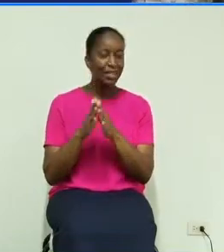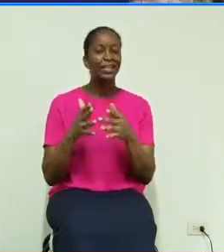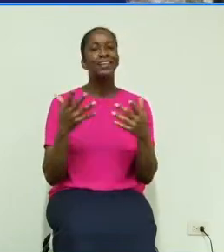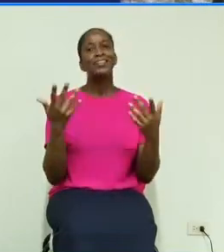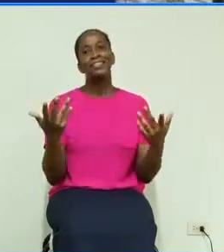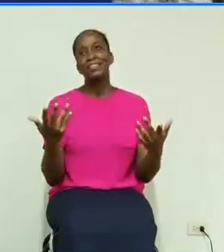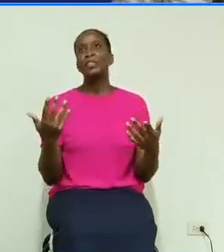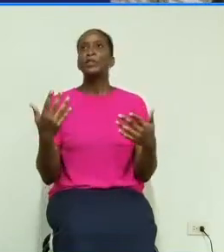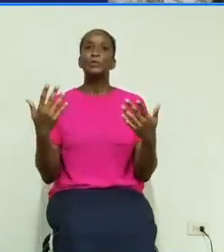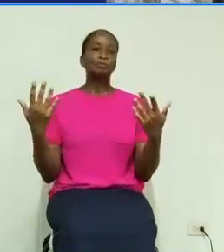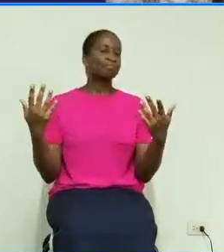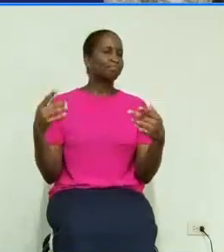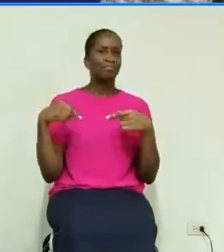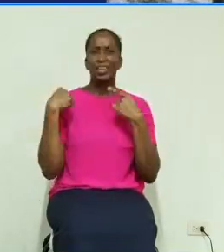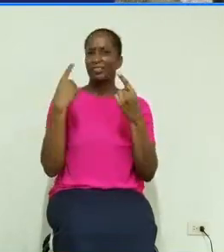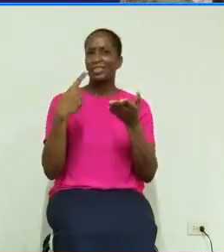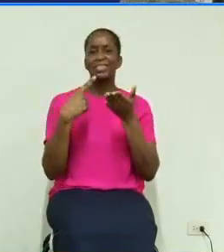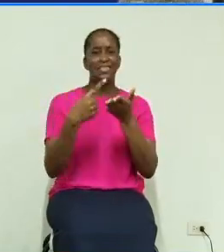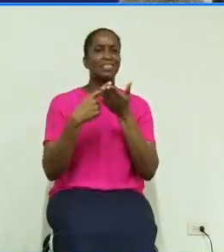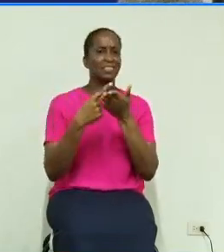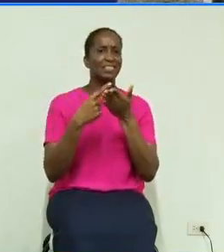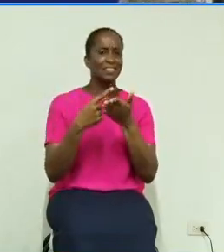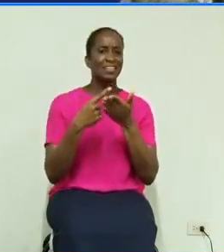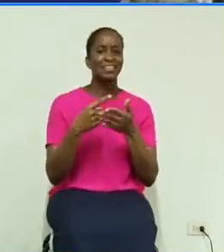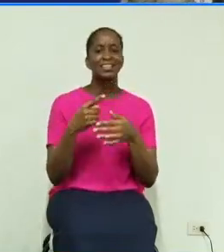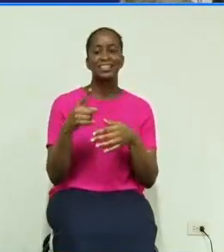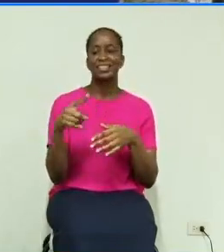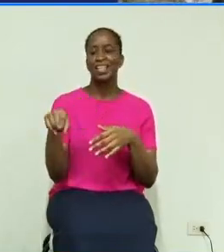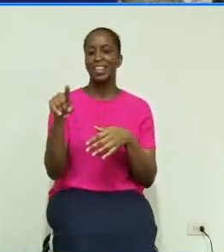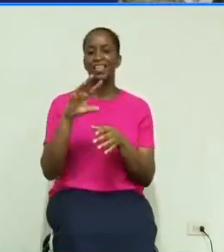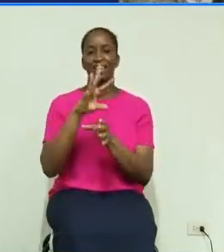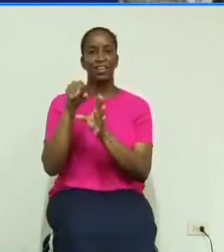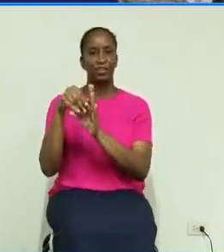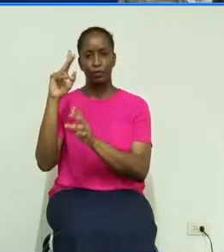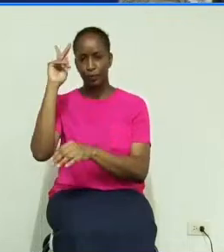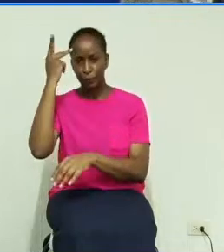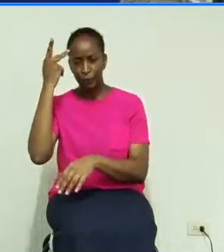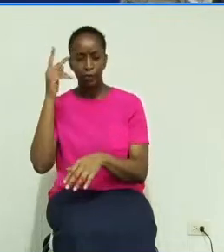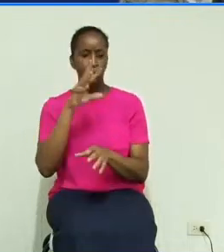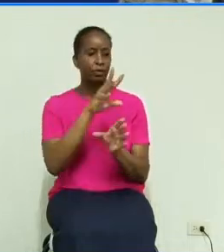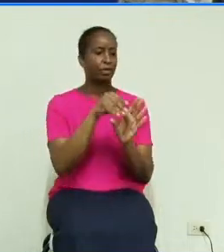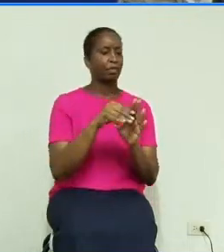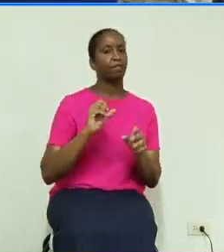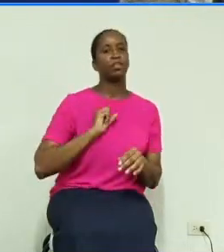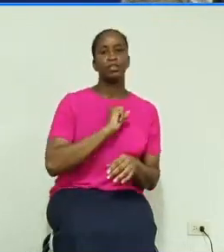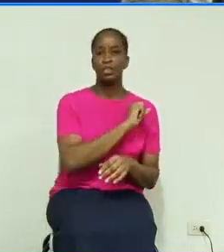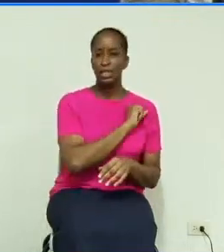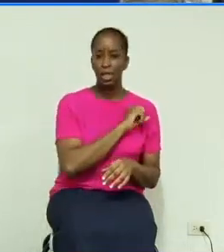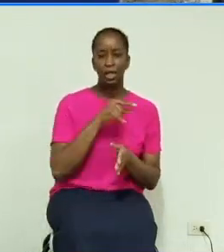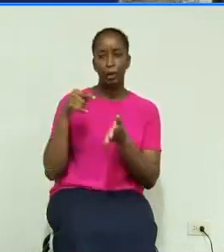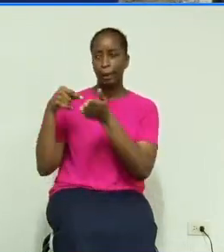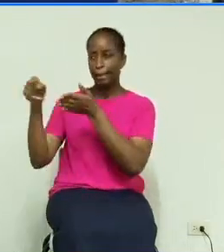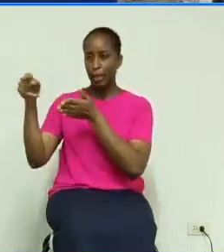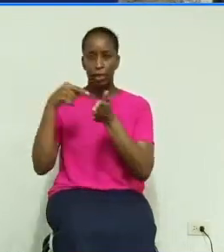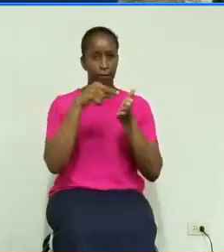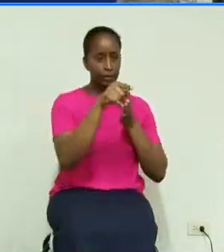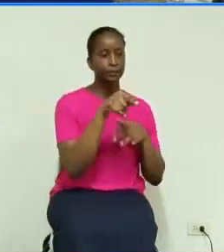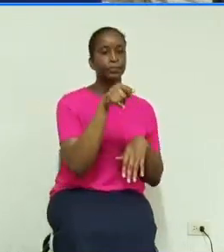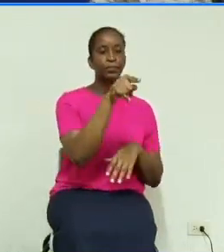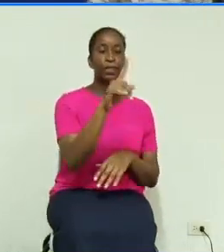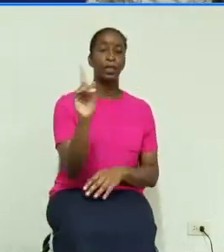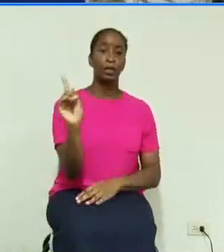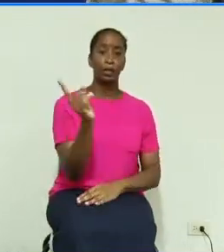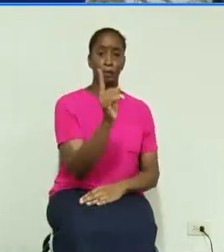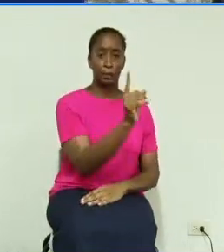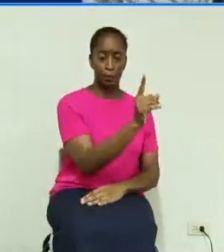senators, and so on. And the person who comes to the chamber every week to give prayers and blessings